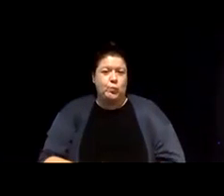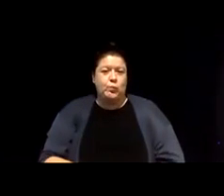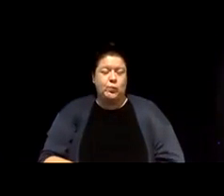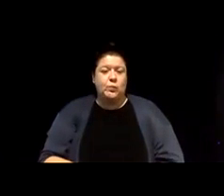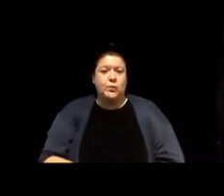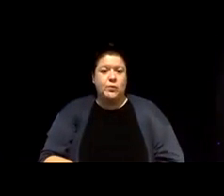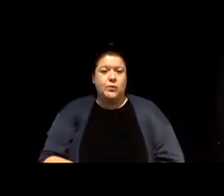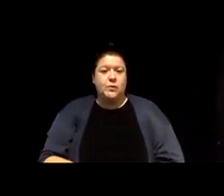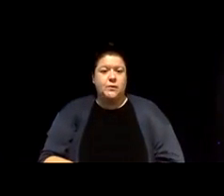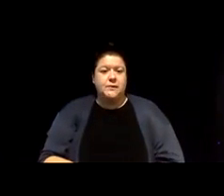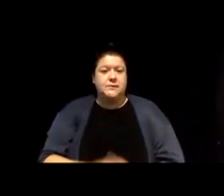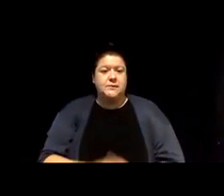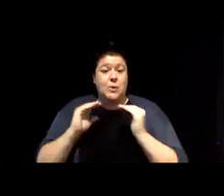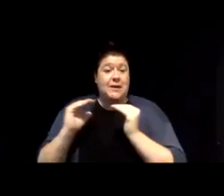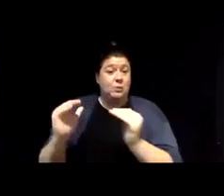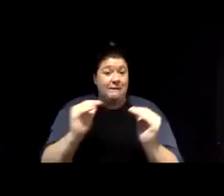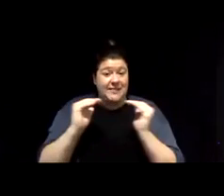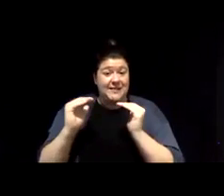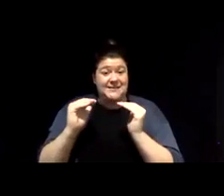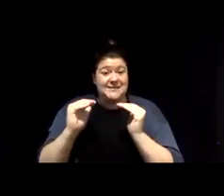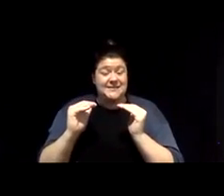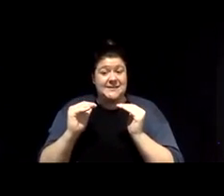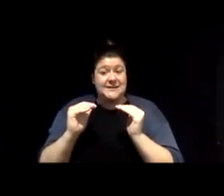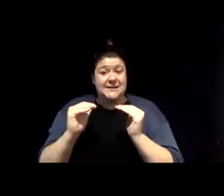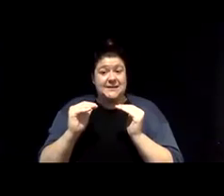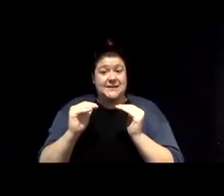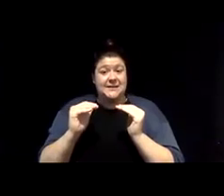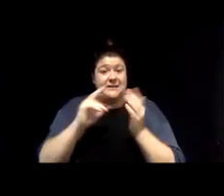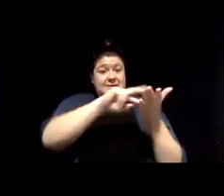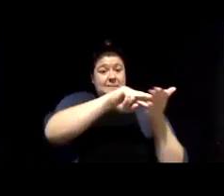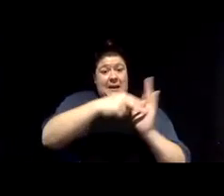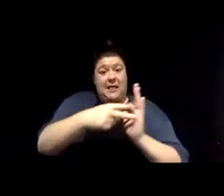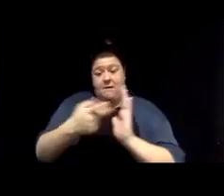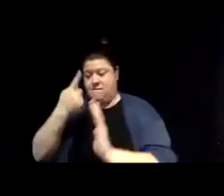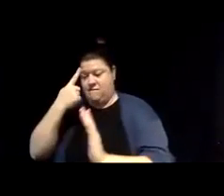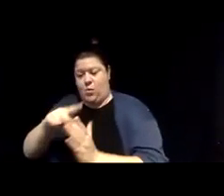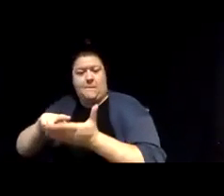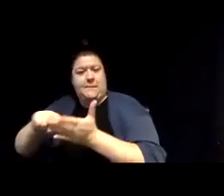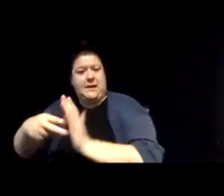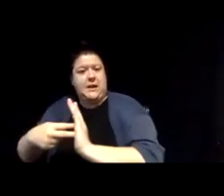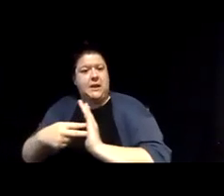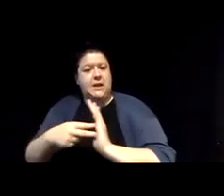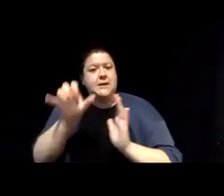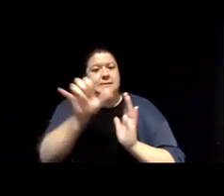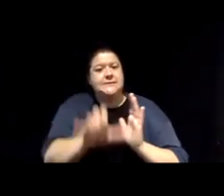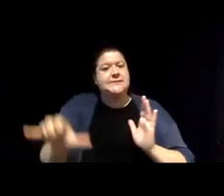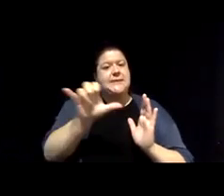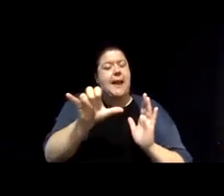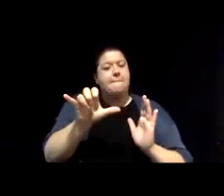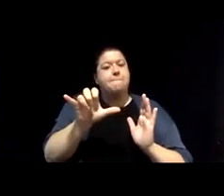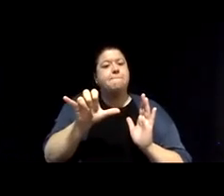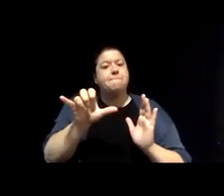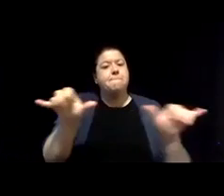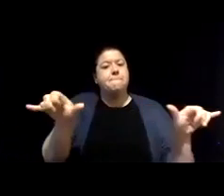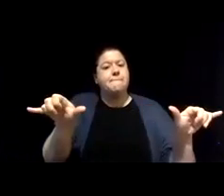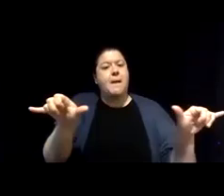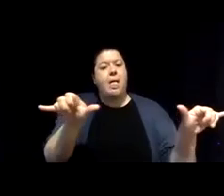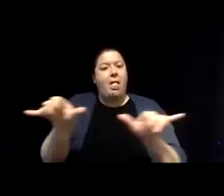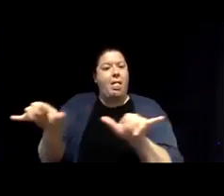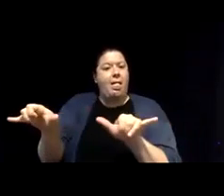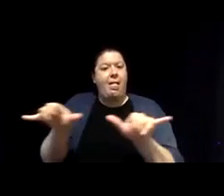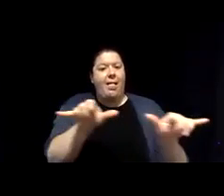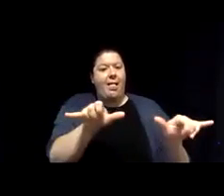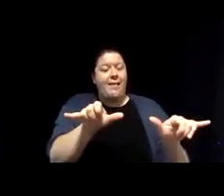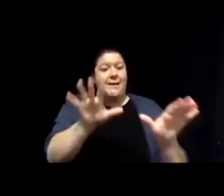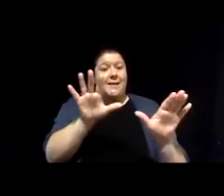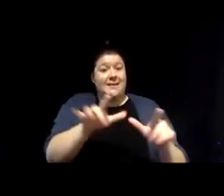an equivalence is sameness, right? Making the same meaning from this language to this language, even